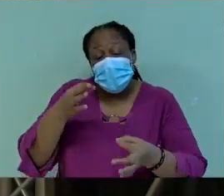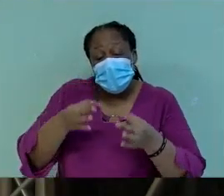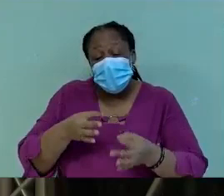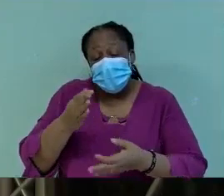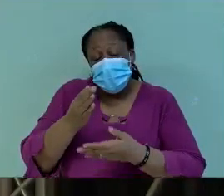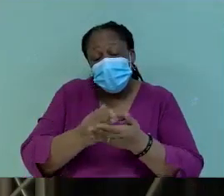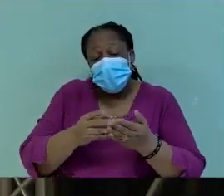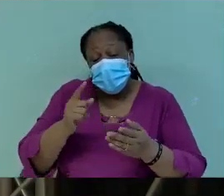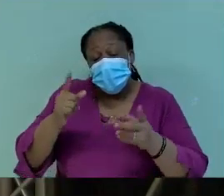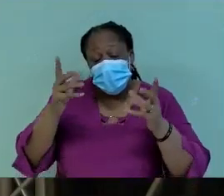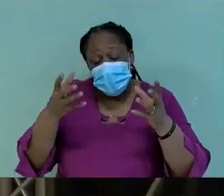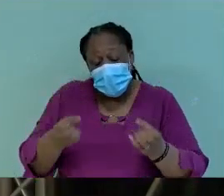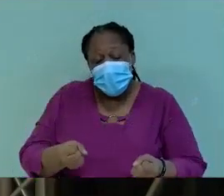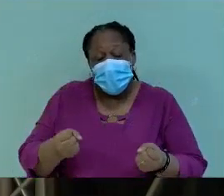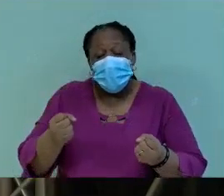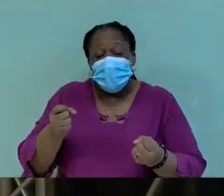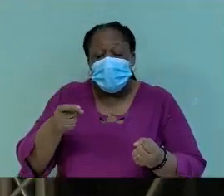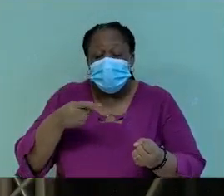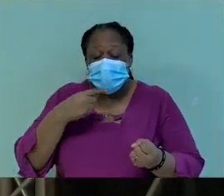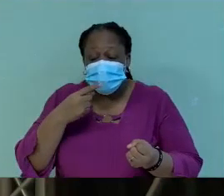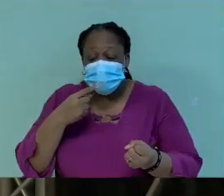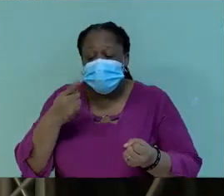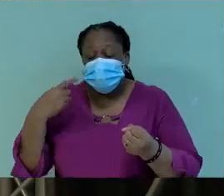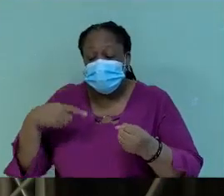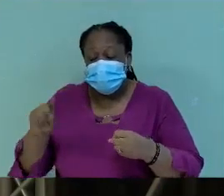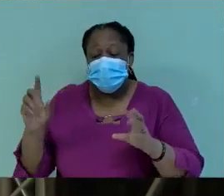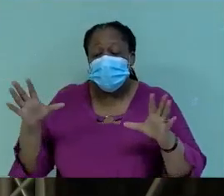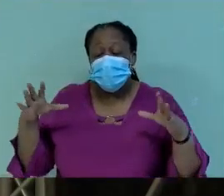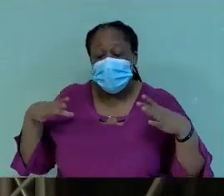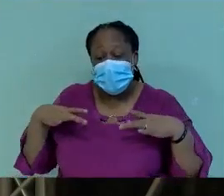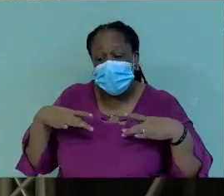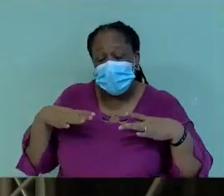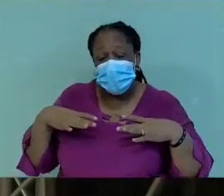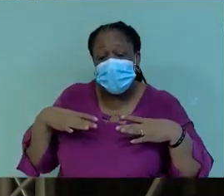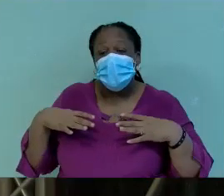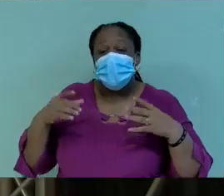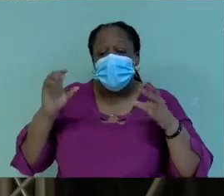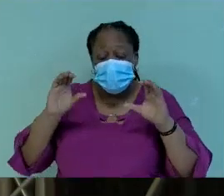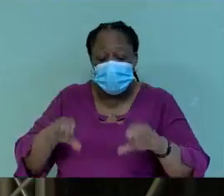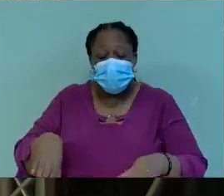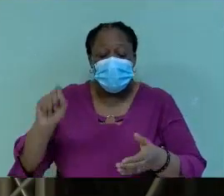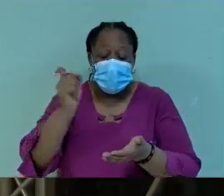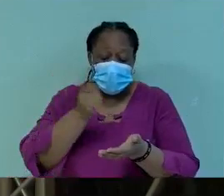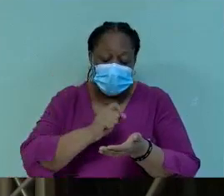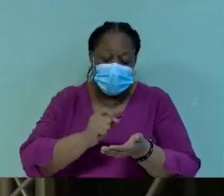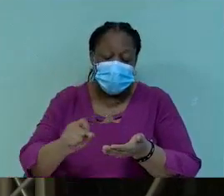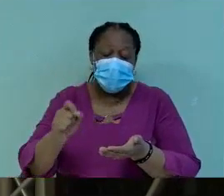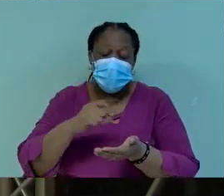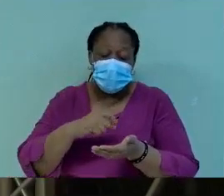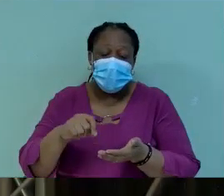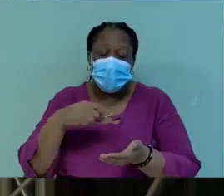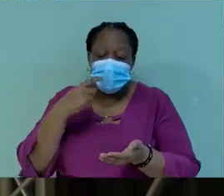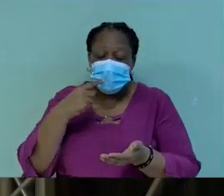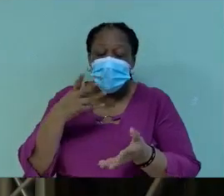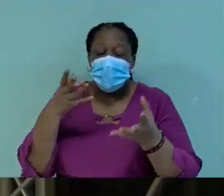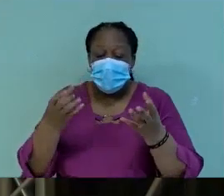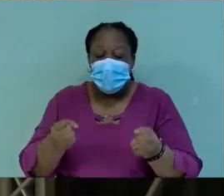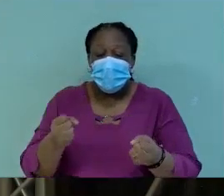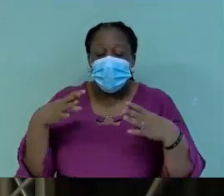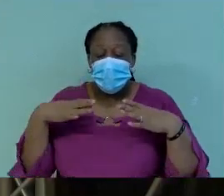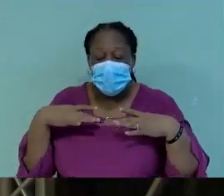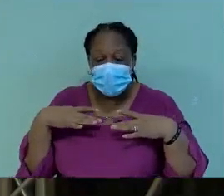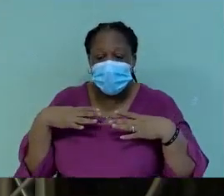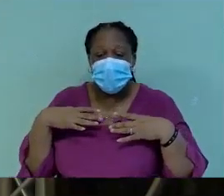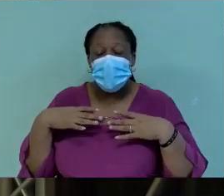of existing leave during this time is entitled to have such requests considered.